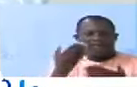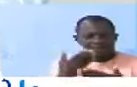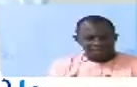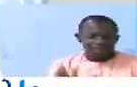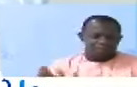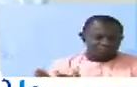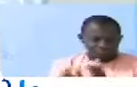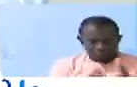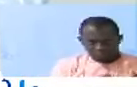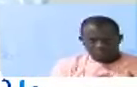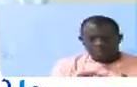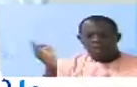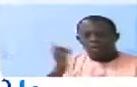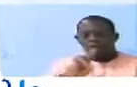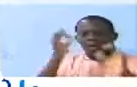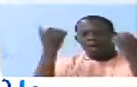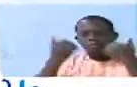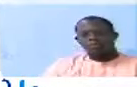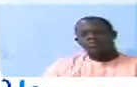happened?